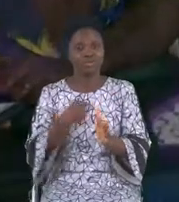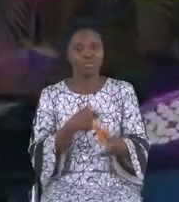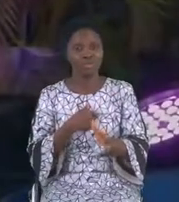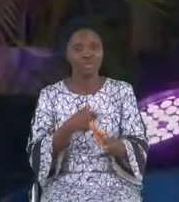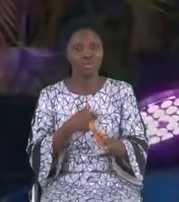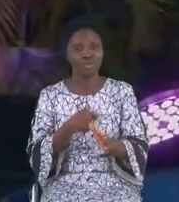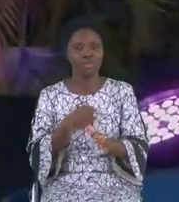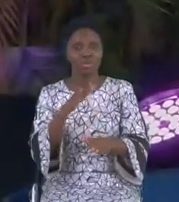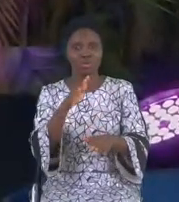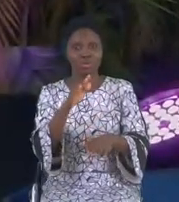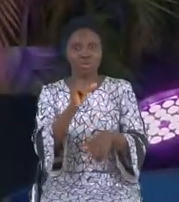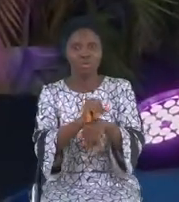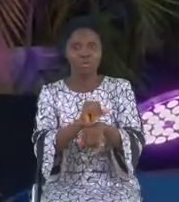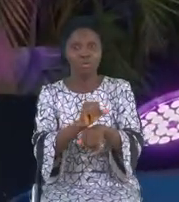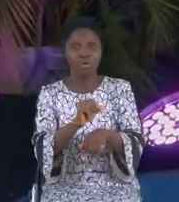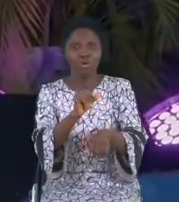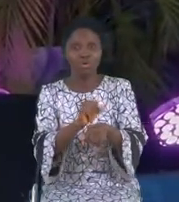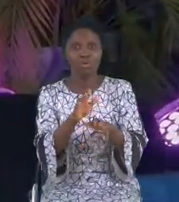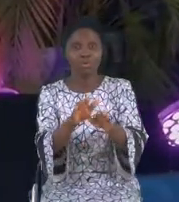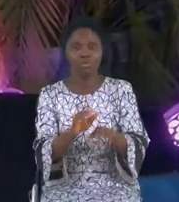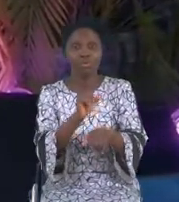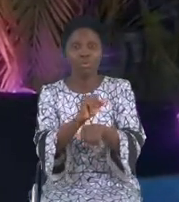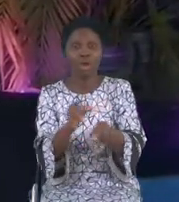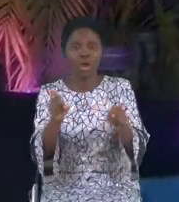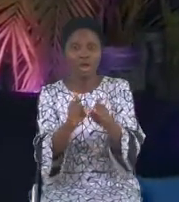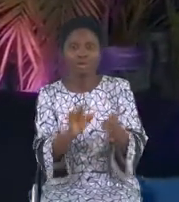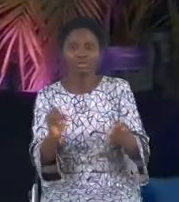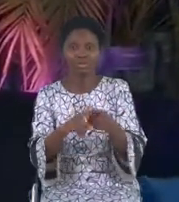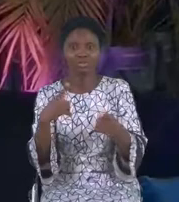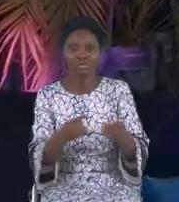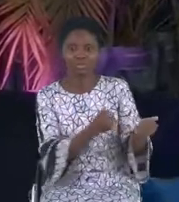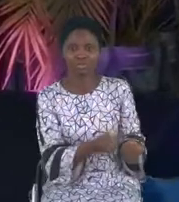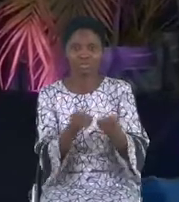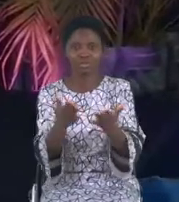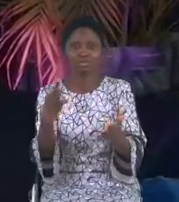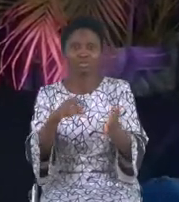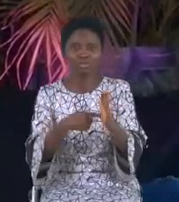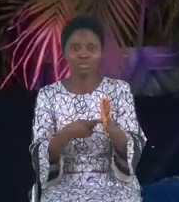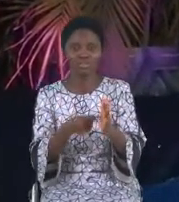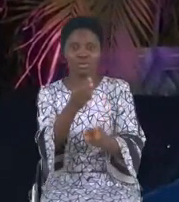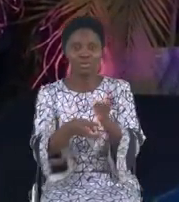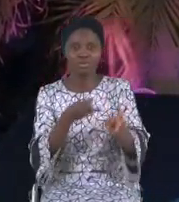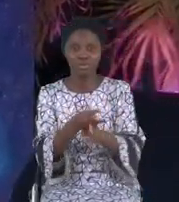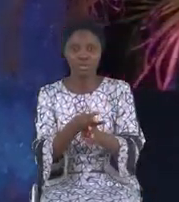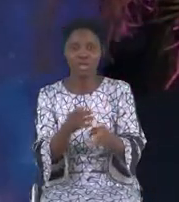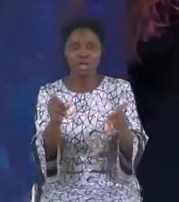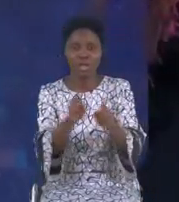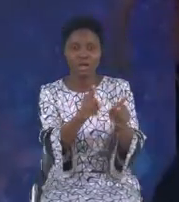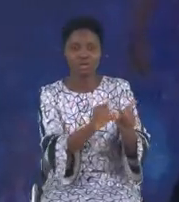cause of this world according to the praise of the power of the air actually